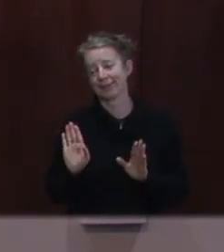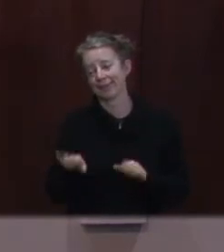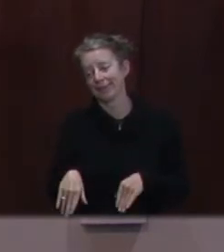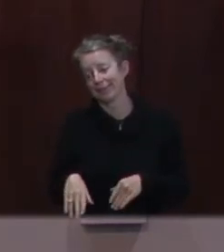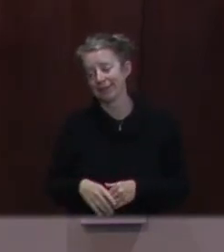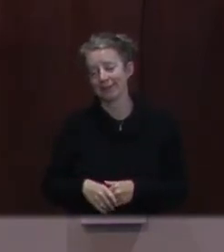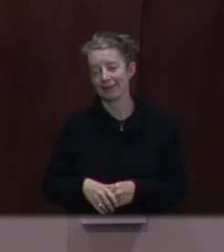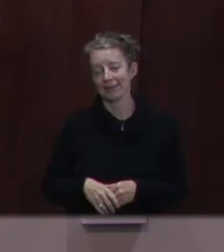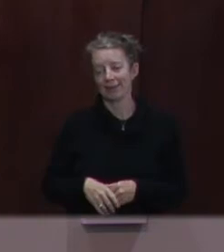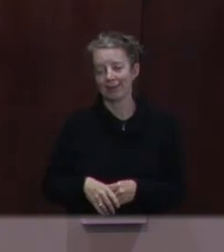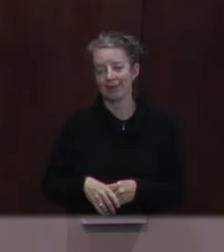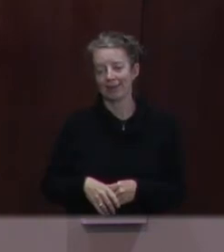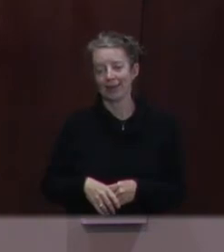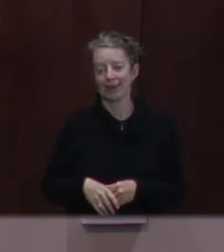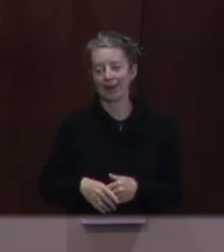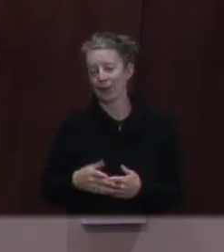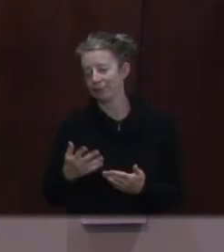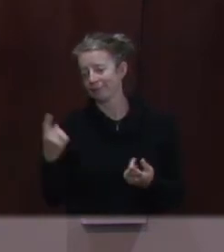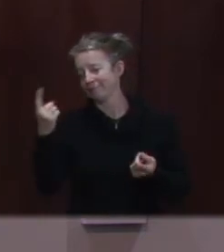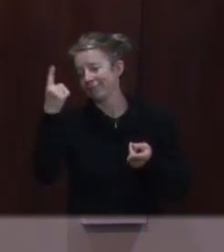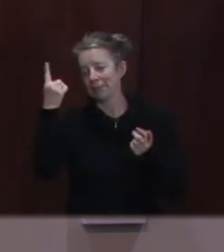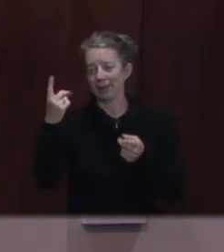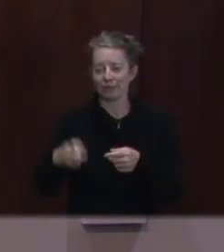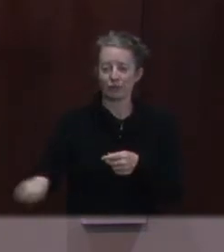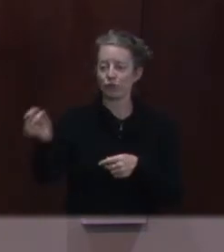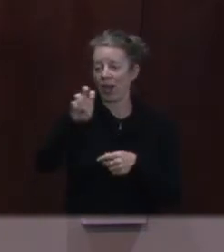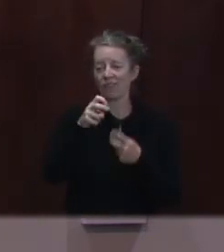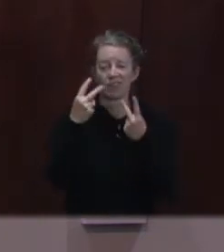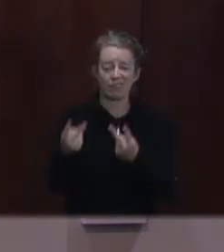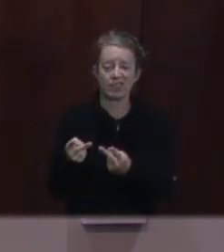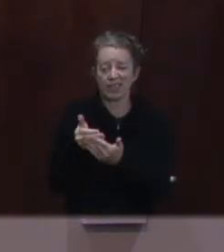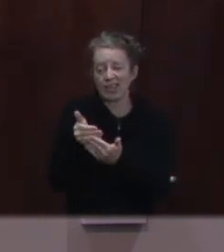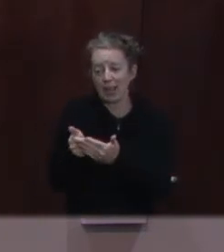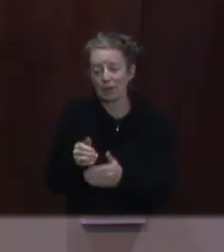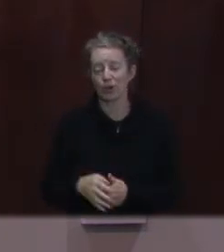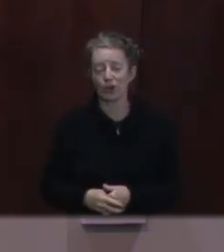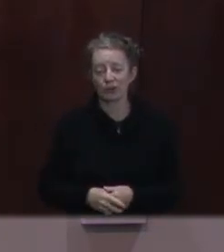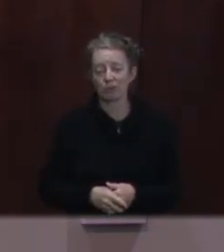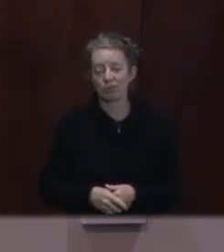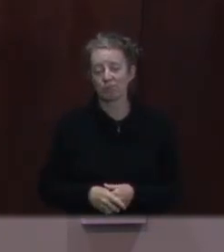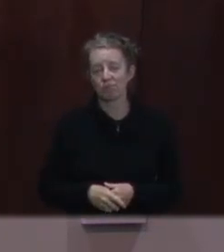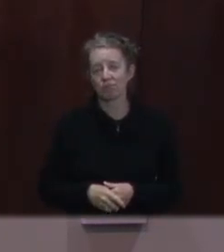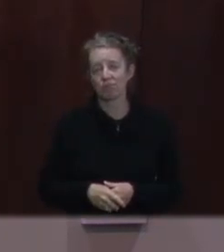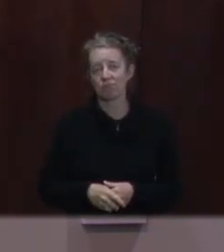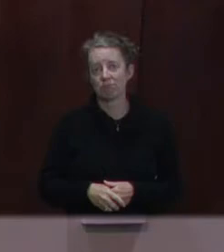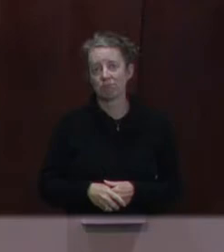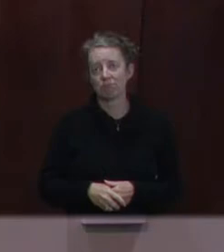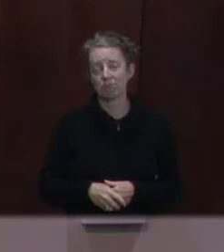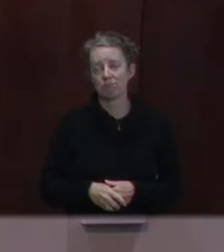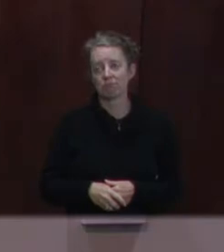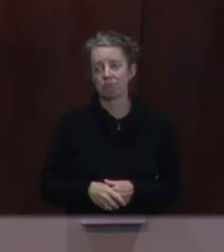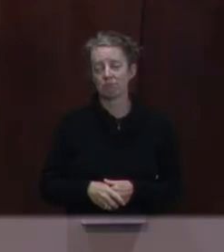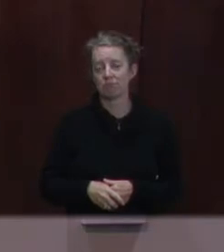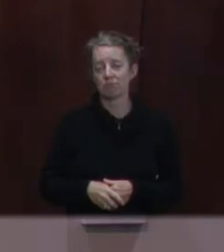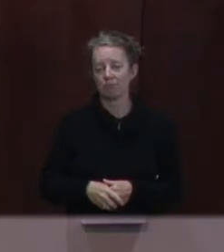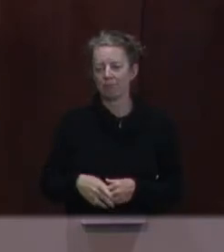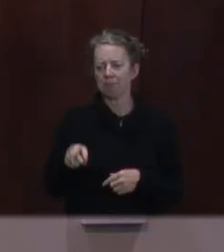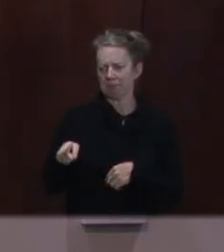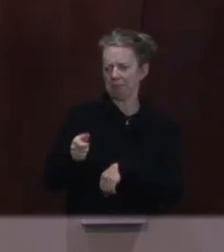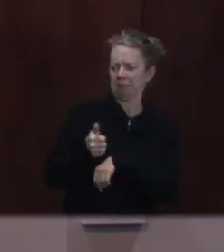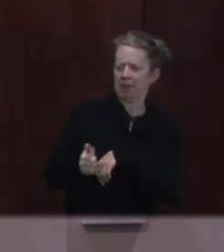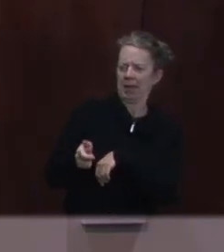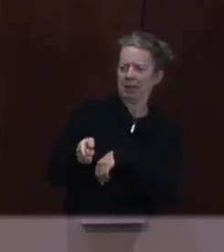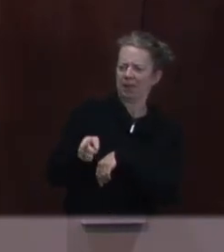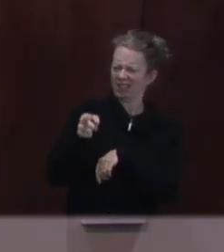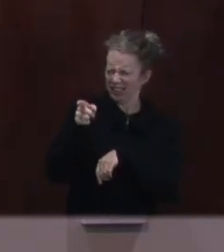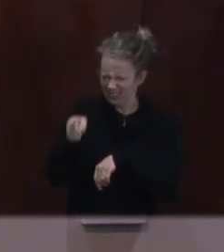you traveled or you went to a neighbor's house and we're thinking we got it from them, but they got it somewhere